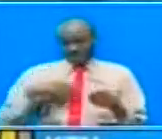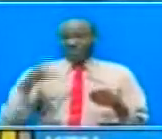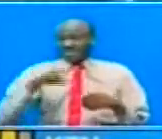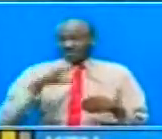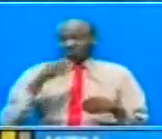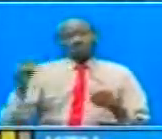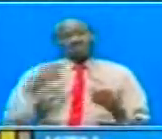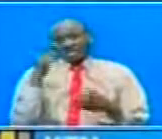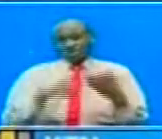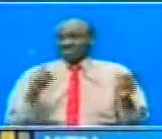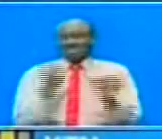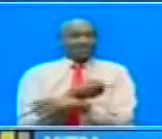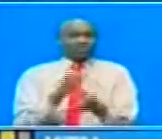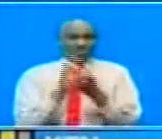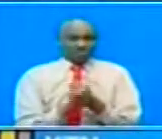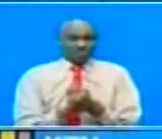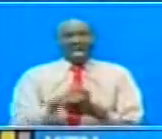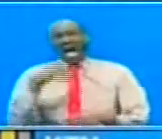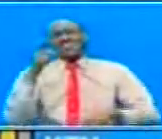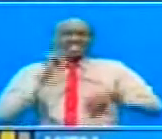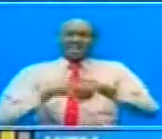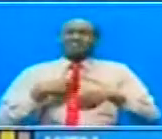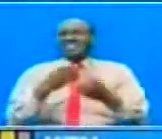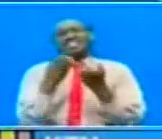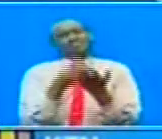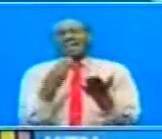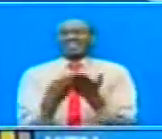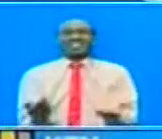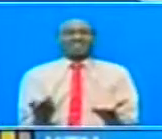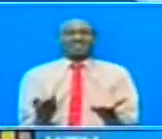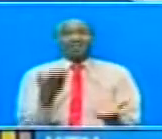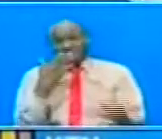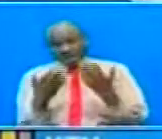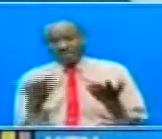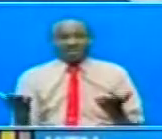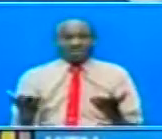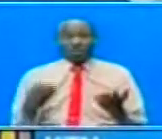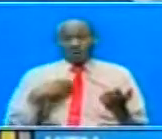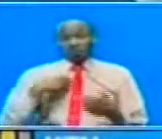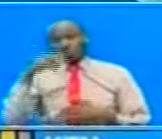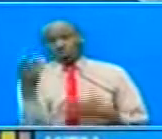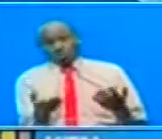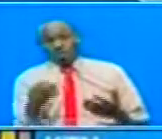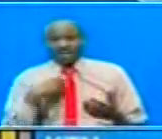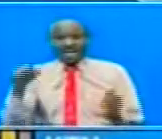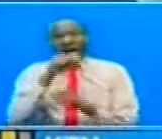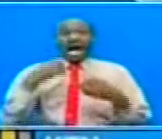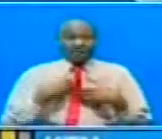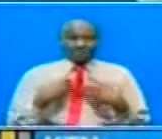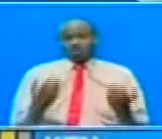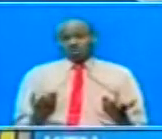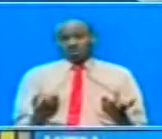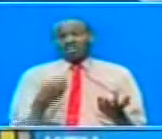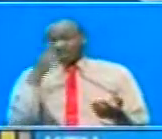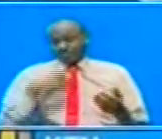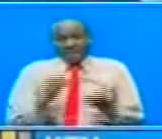think otherwise. Saa zingine usitaki kuwa na duka mfuko. Pengine unaweza enda pengine uko na gari uguze gari ya msee